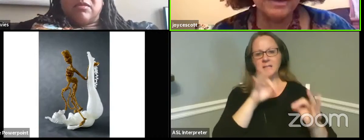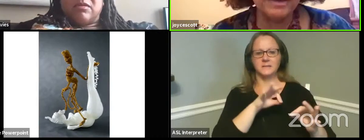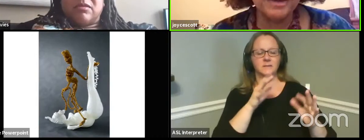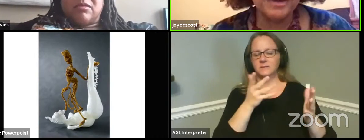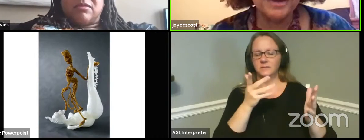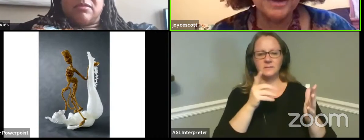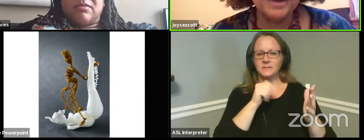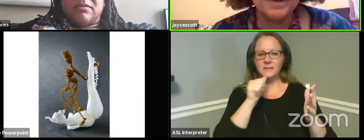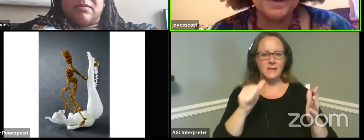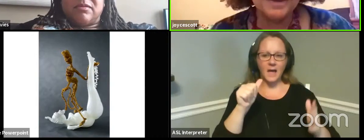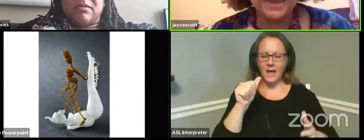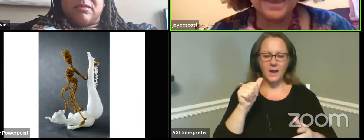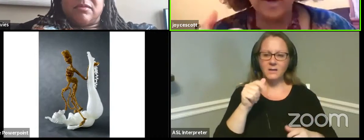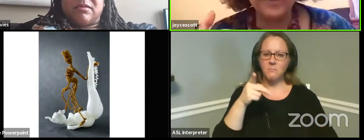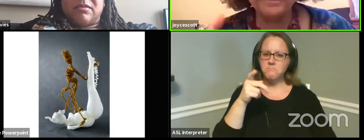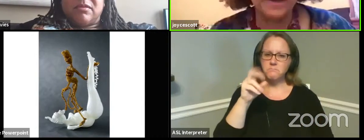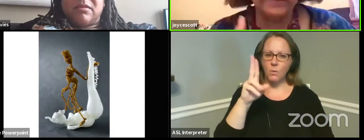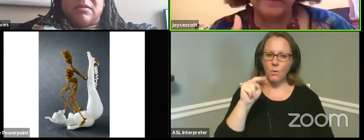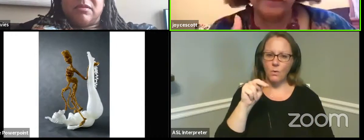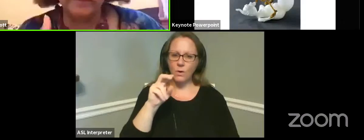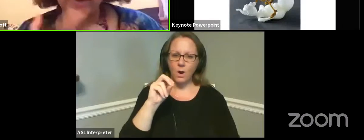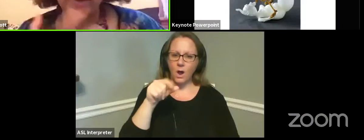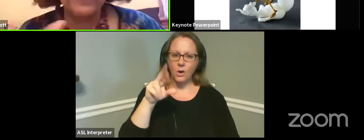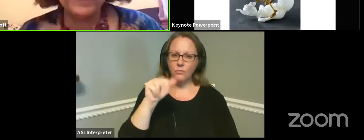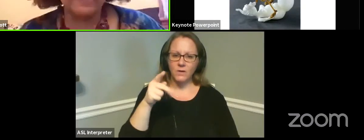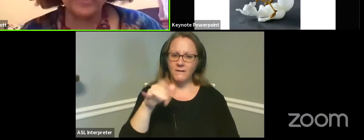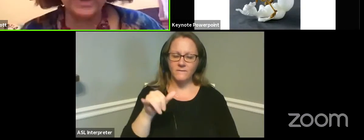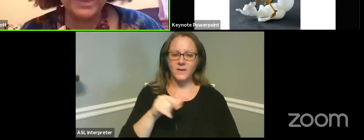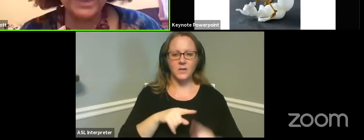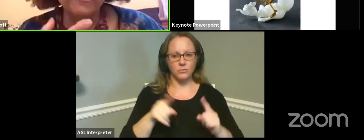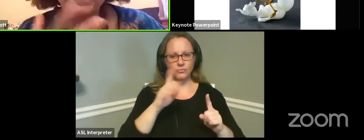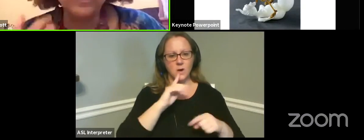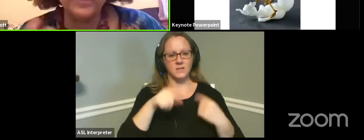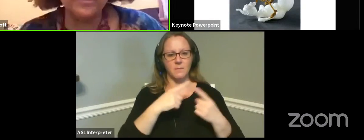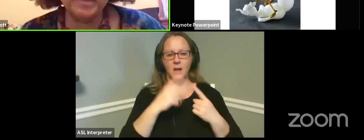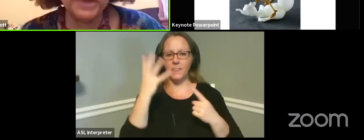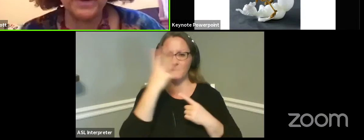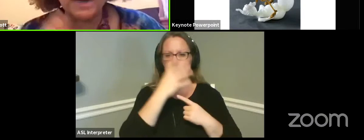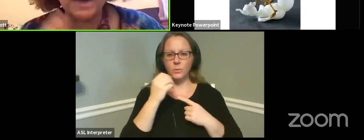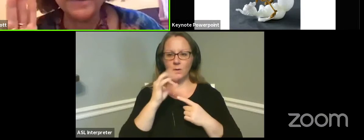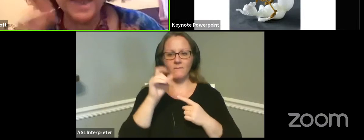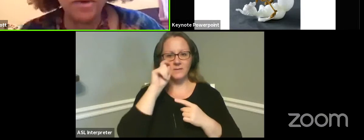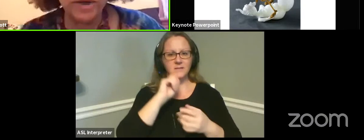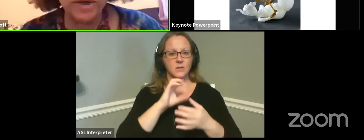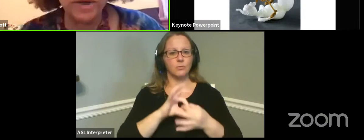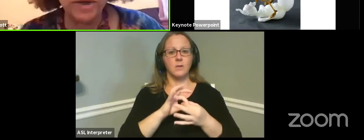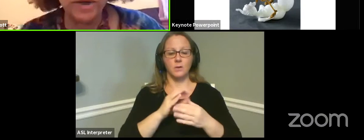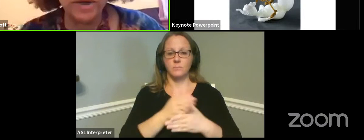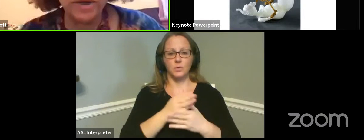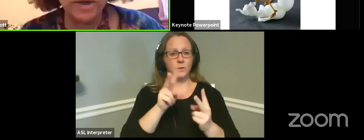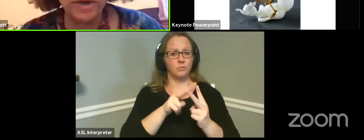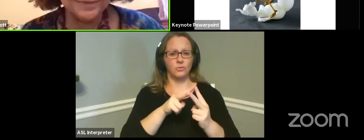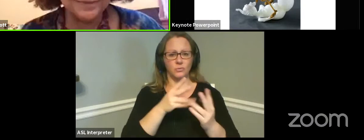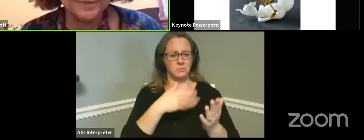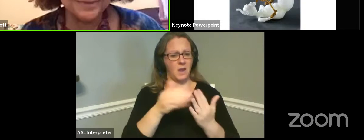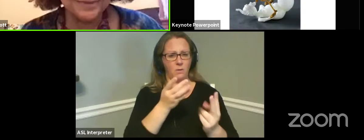pornography. That talks about the beauty of a sexual relationship between two people, however they want to do it.